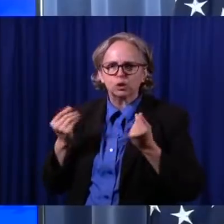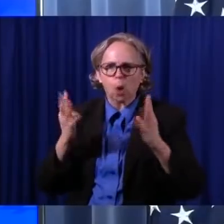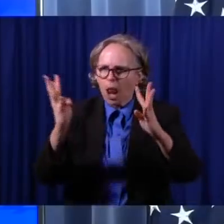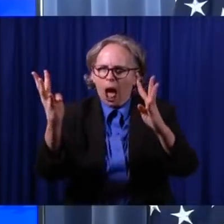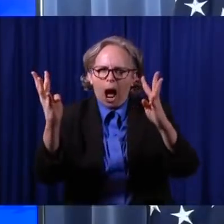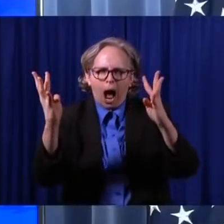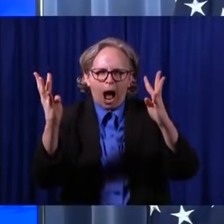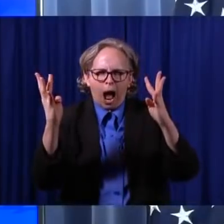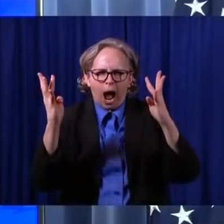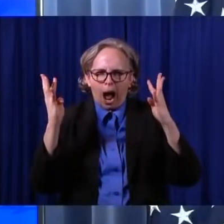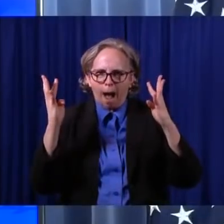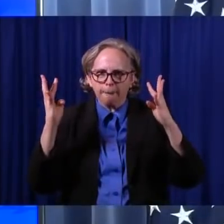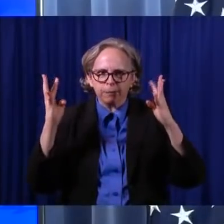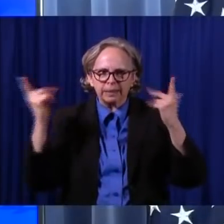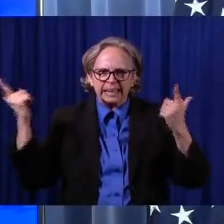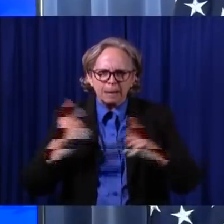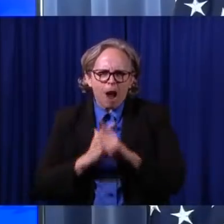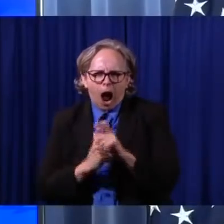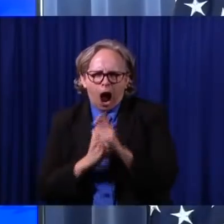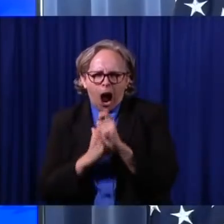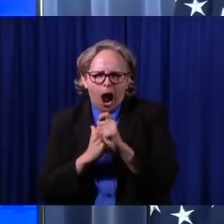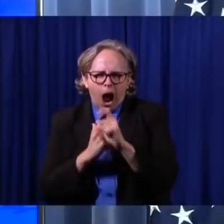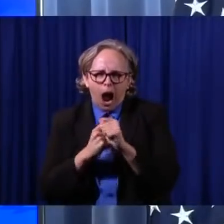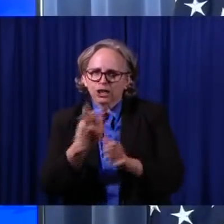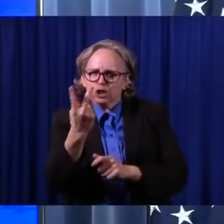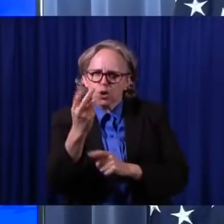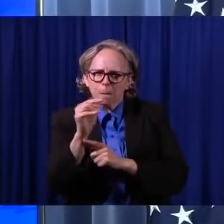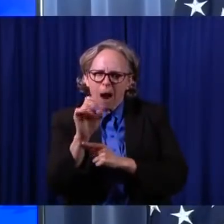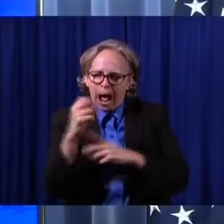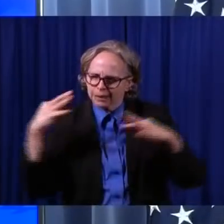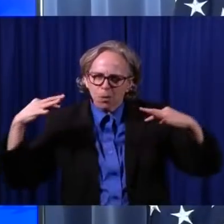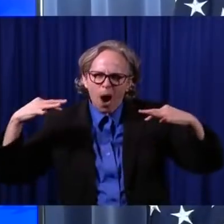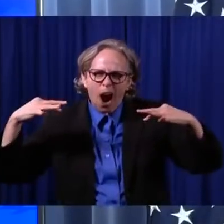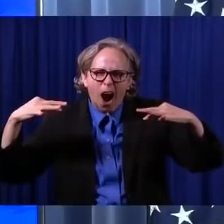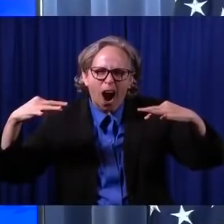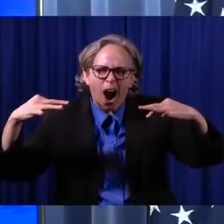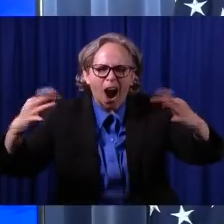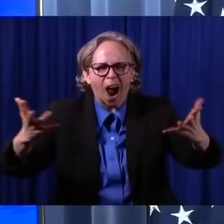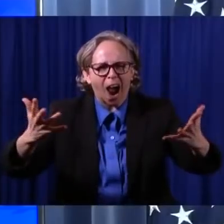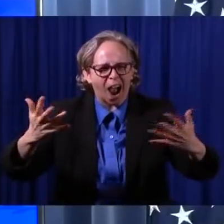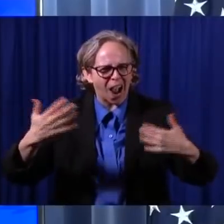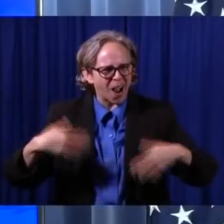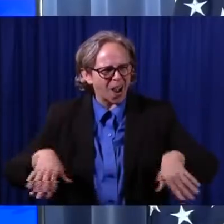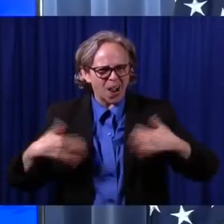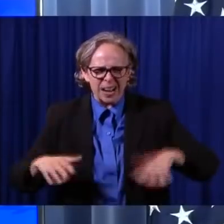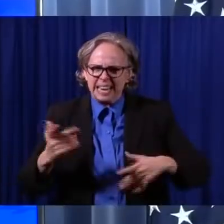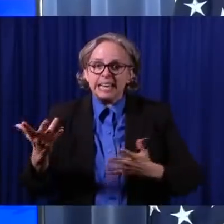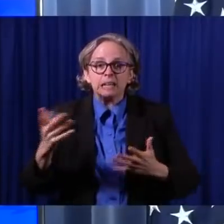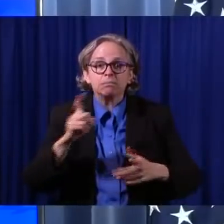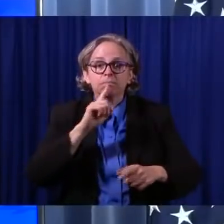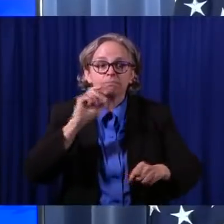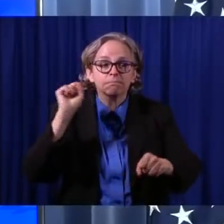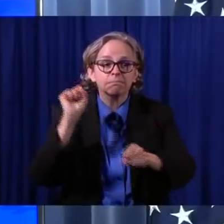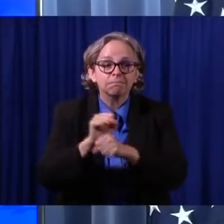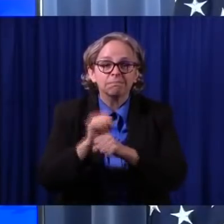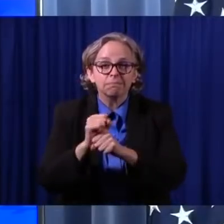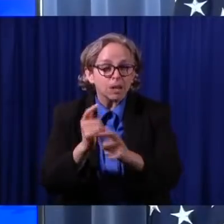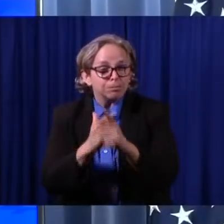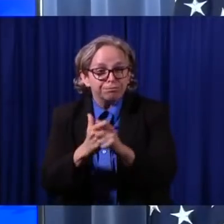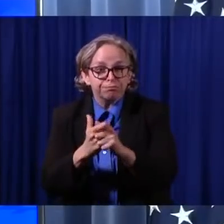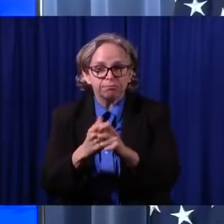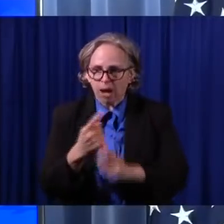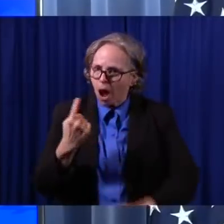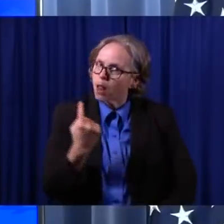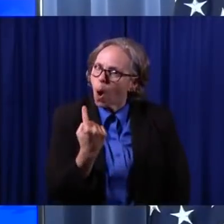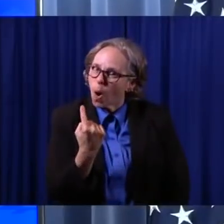he did something that's, I imagine, quite tough, and that is to run with nobody else running.